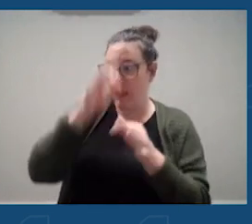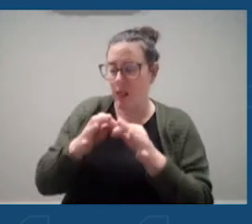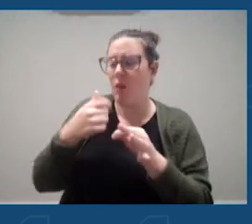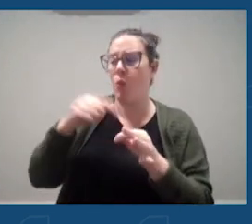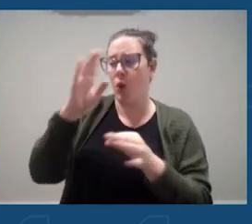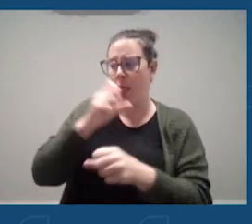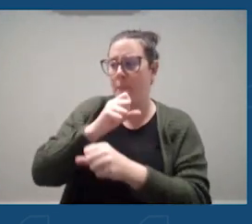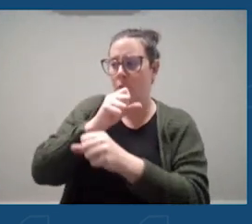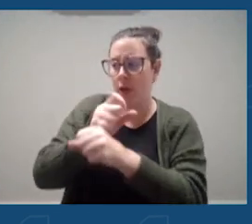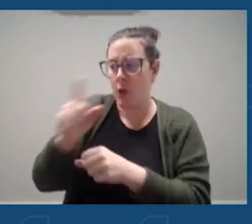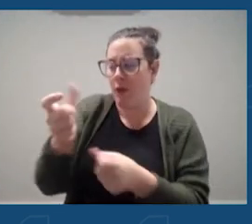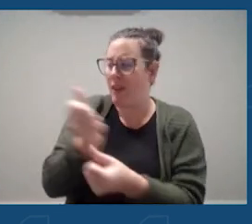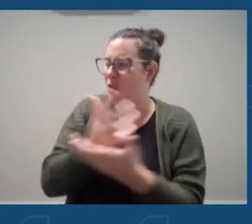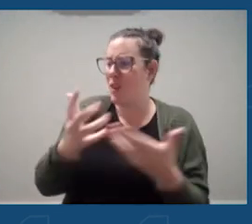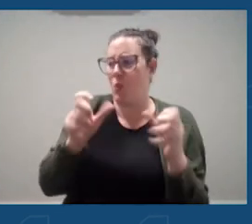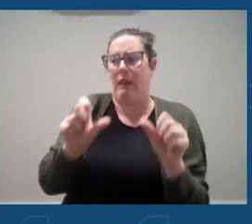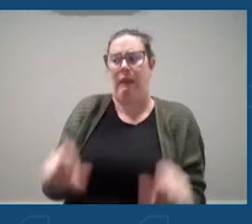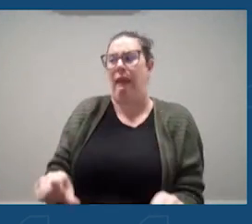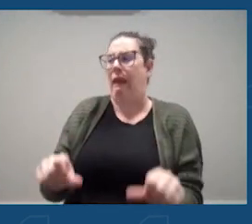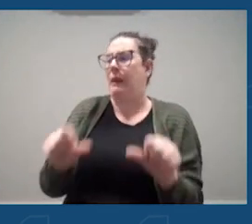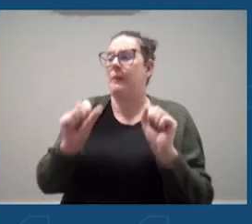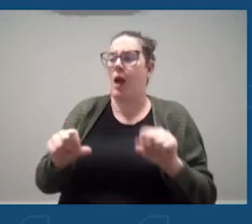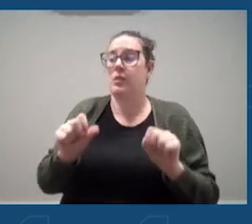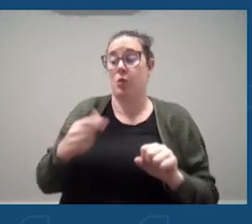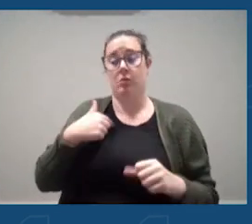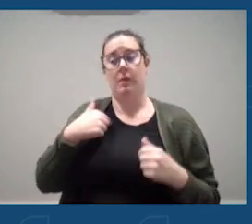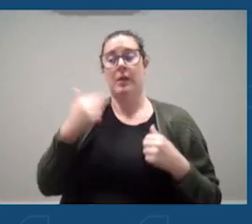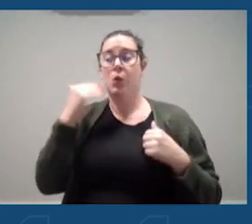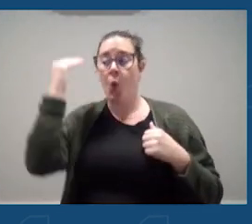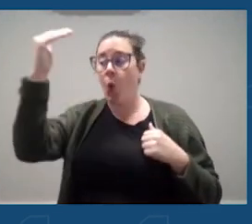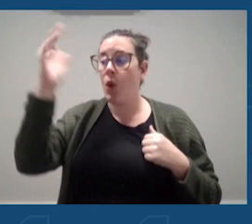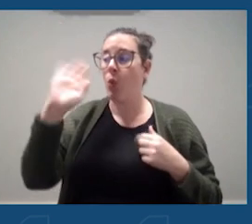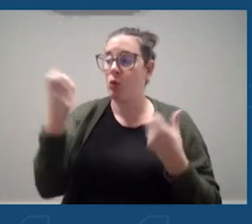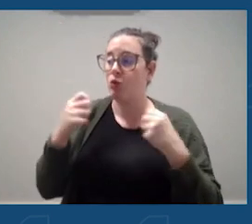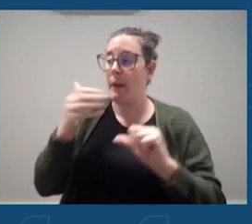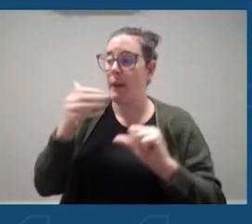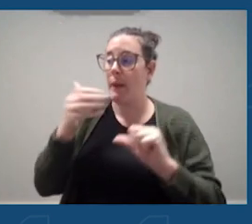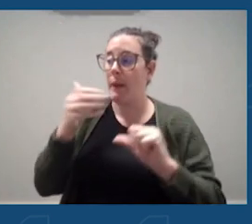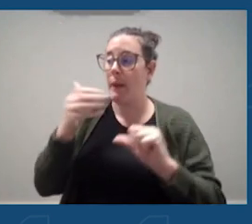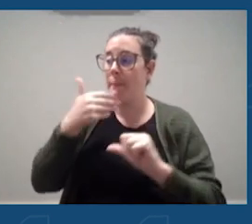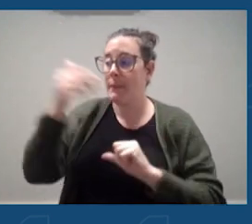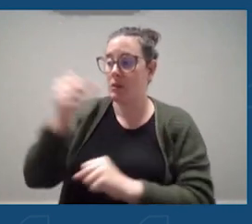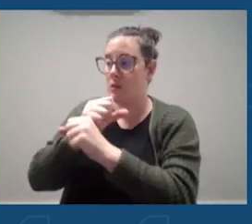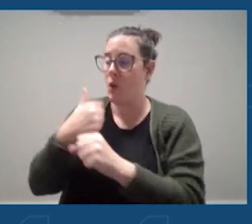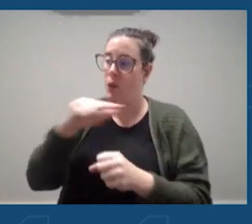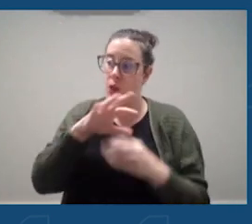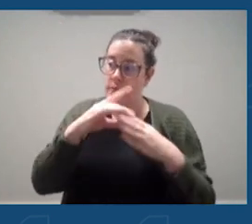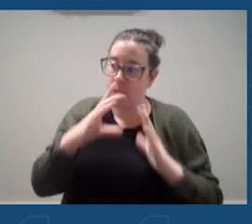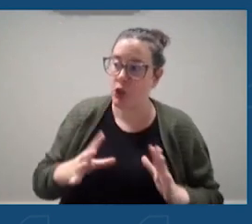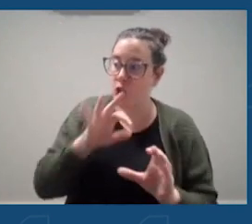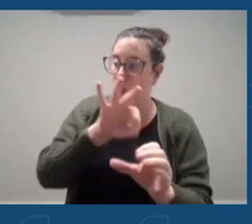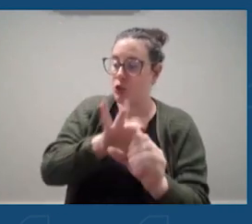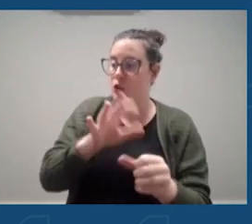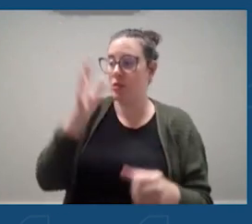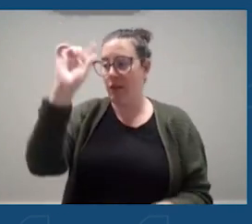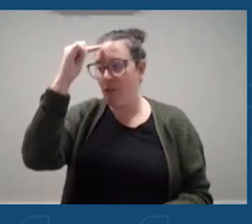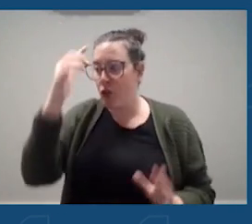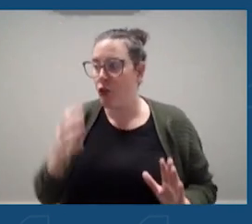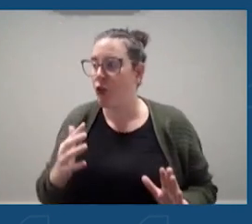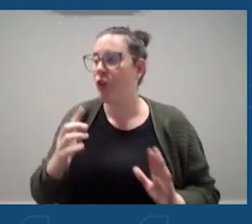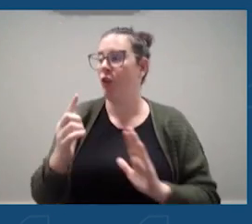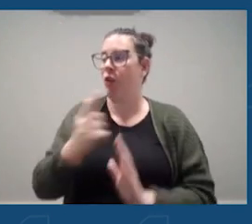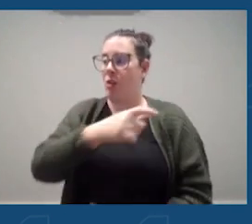do everything we can in our power as the adults, as elected leaders, and as members of law enforcement and